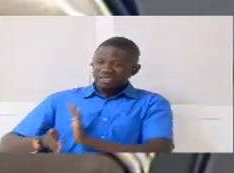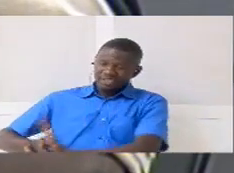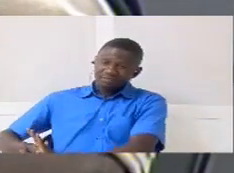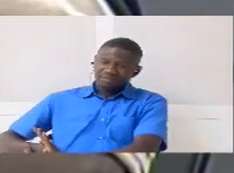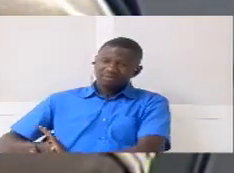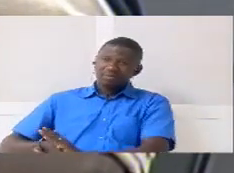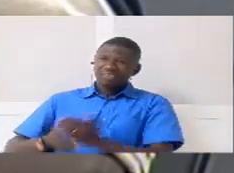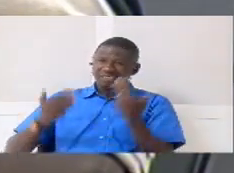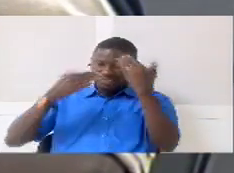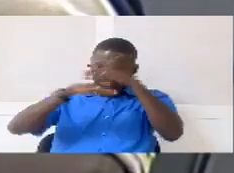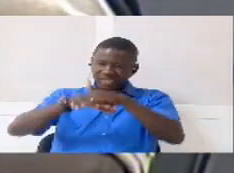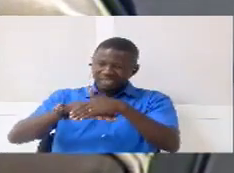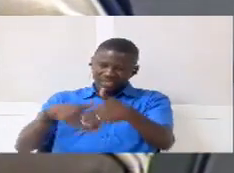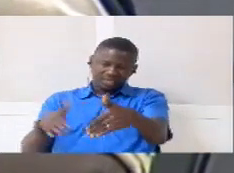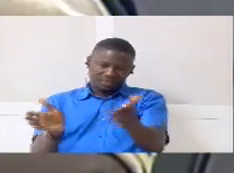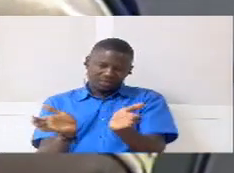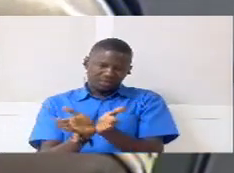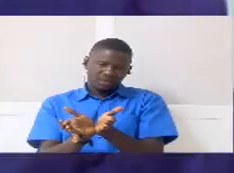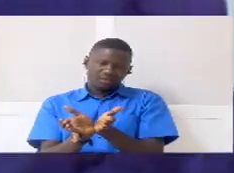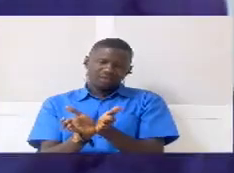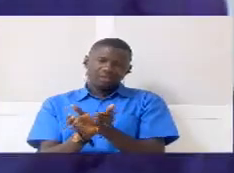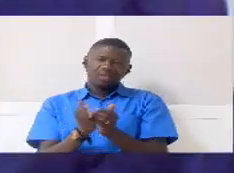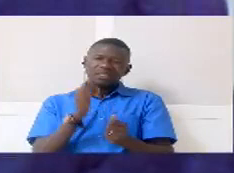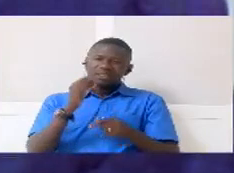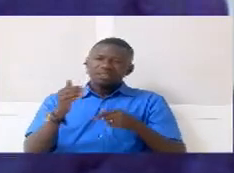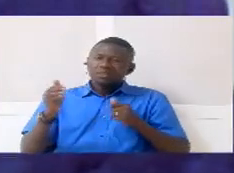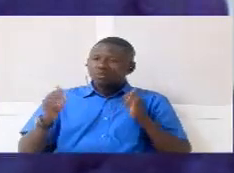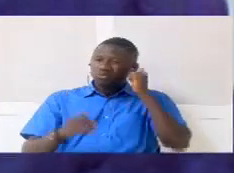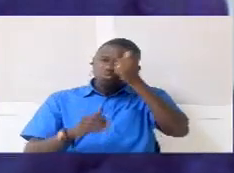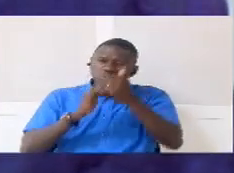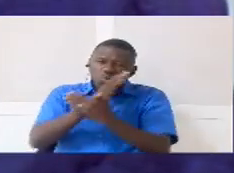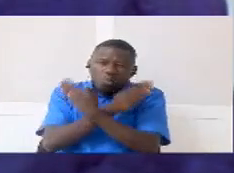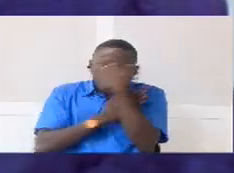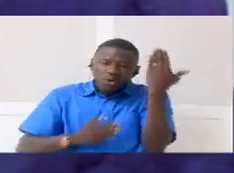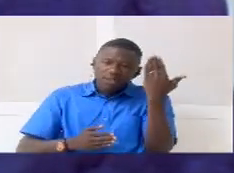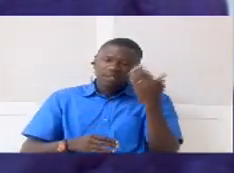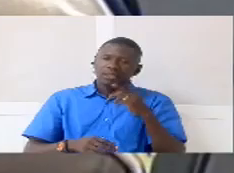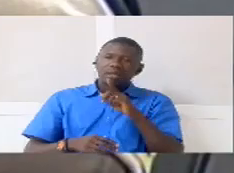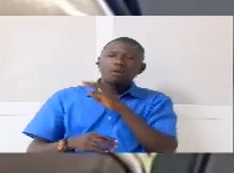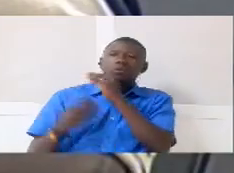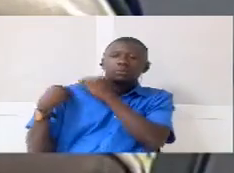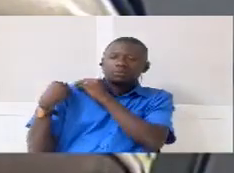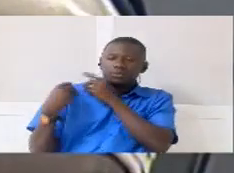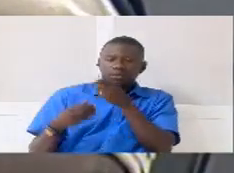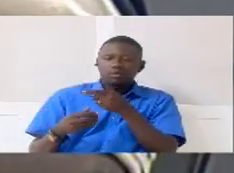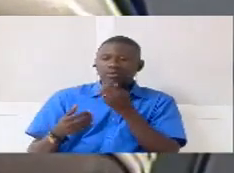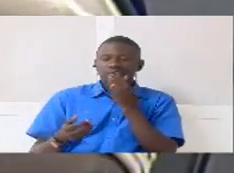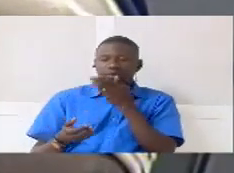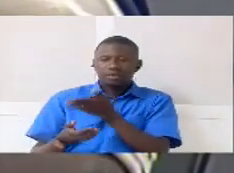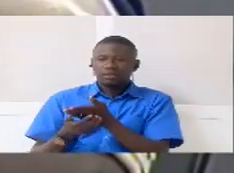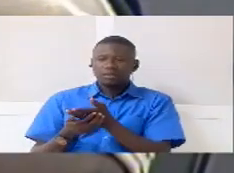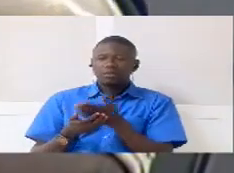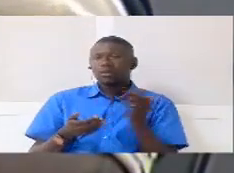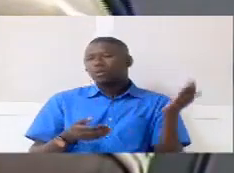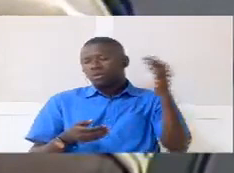manda officer min binala min martala in the morning the officer who comes and is in charge of the food o binala le fabe giole kala